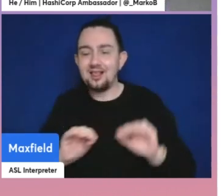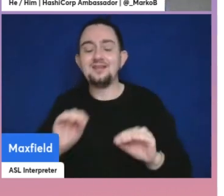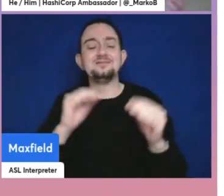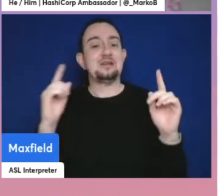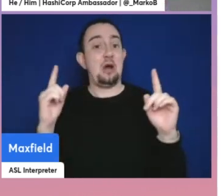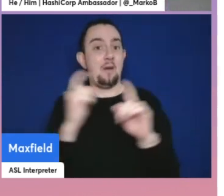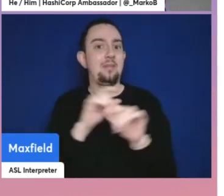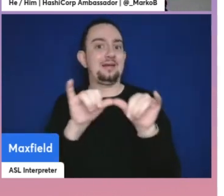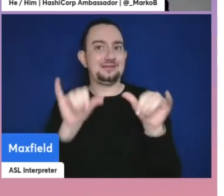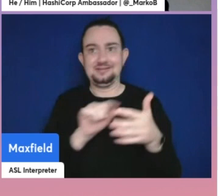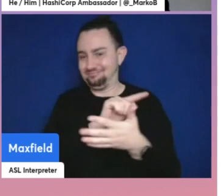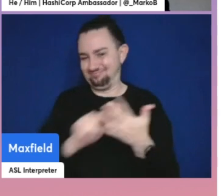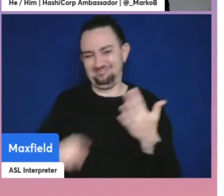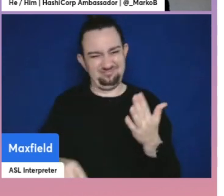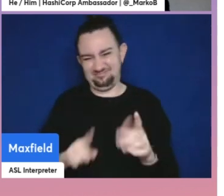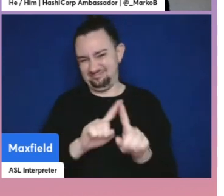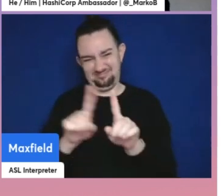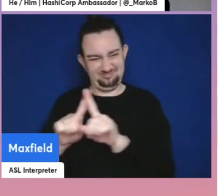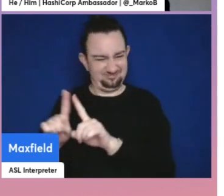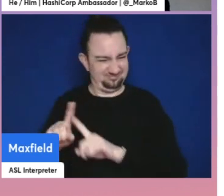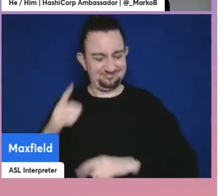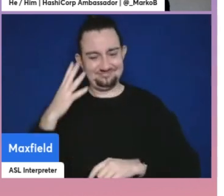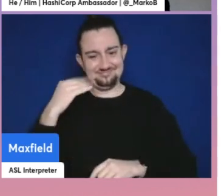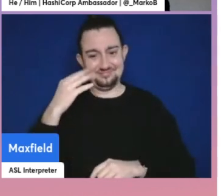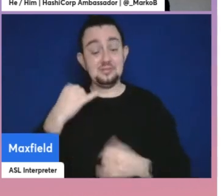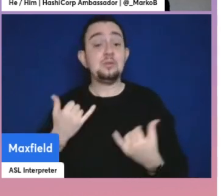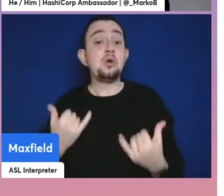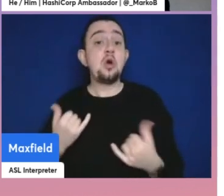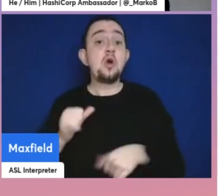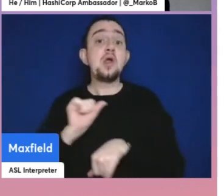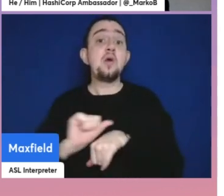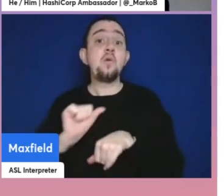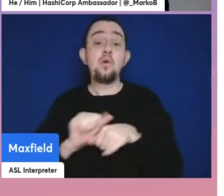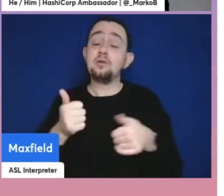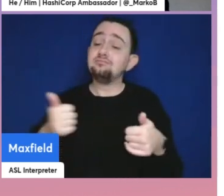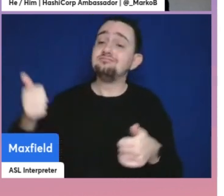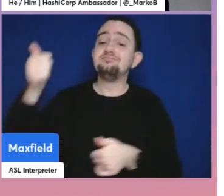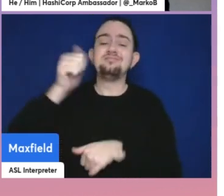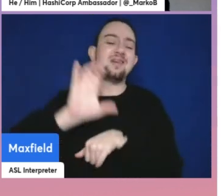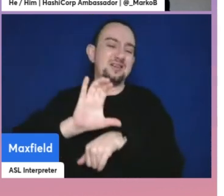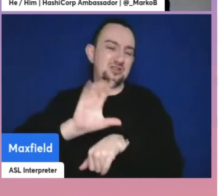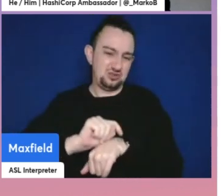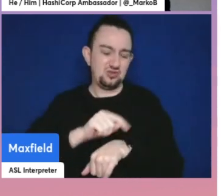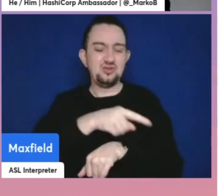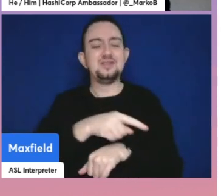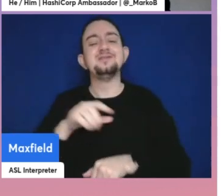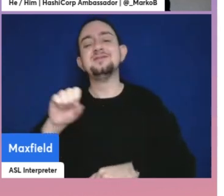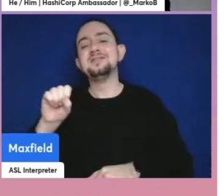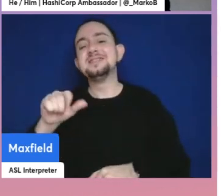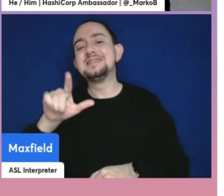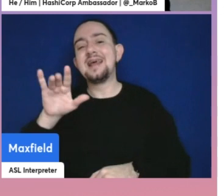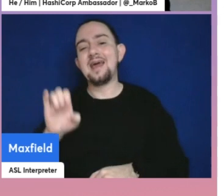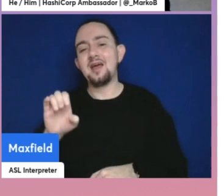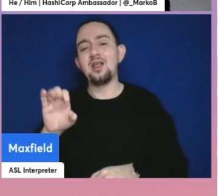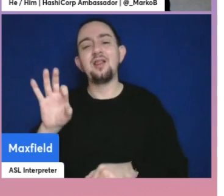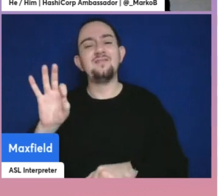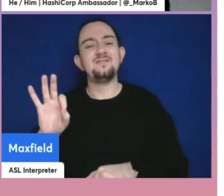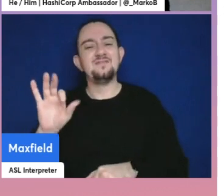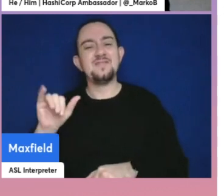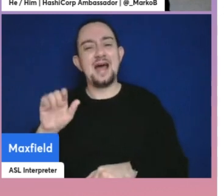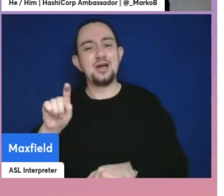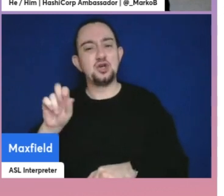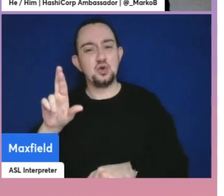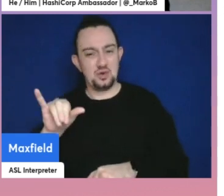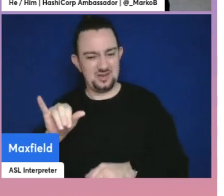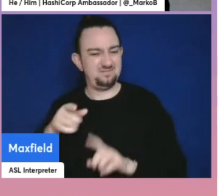currently, like I mentioned, I work as a principal consultant and head of consultancy at the Scale Factory, where I think I